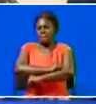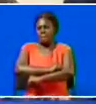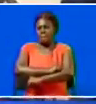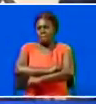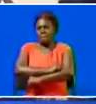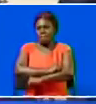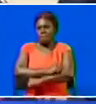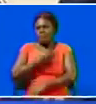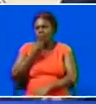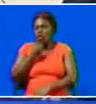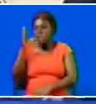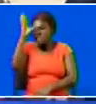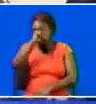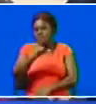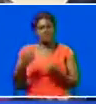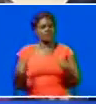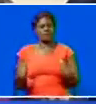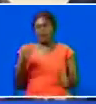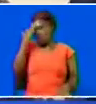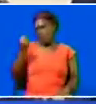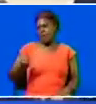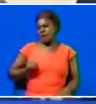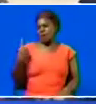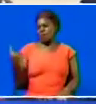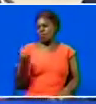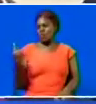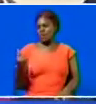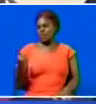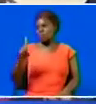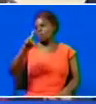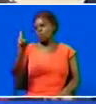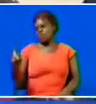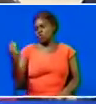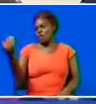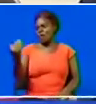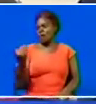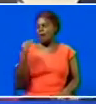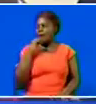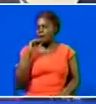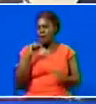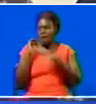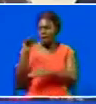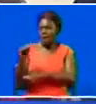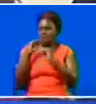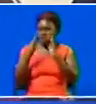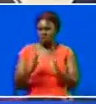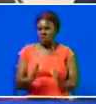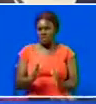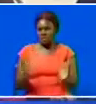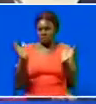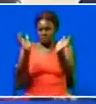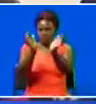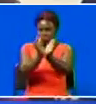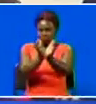never had boys disappearing from school. Why only girls? That's the question we should ask headmistress. This headmistress should be